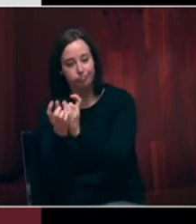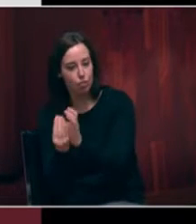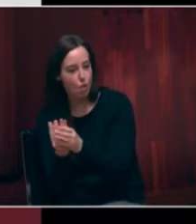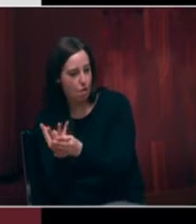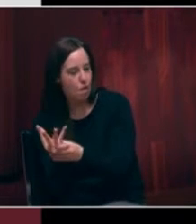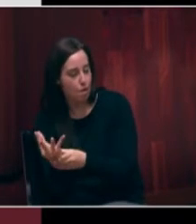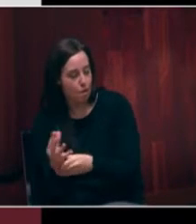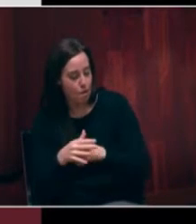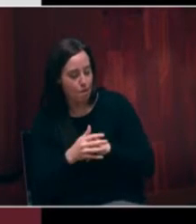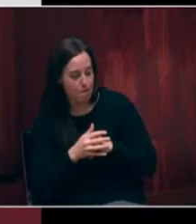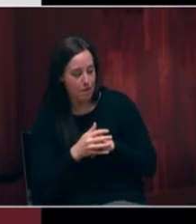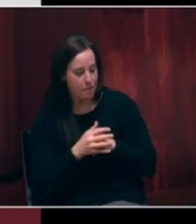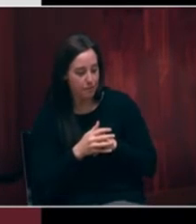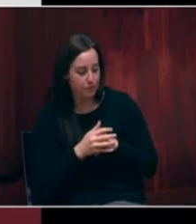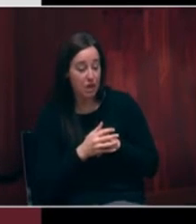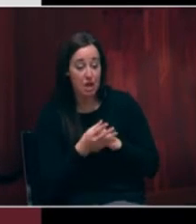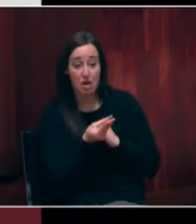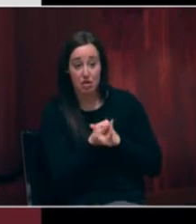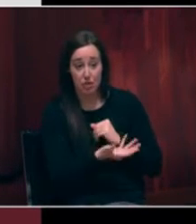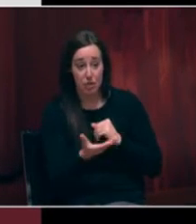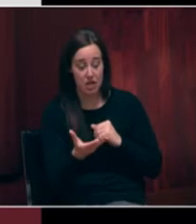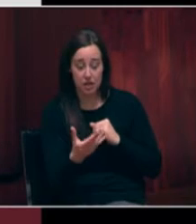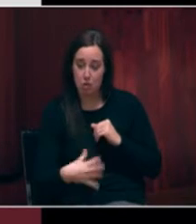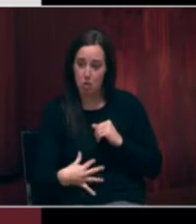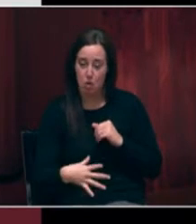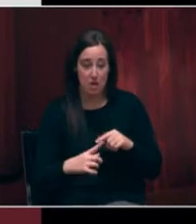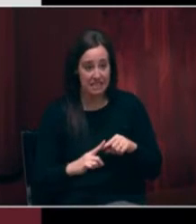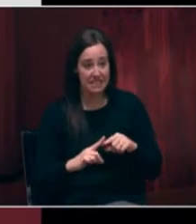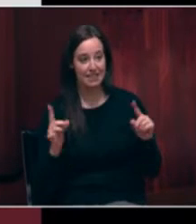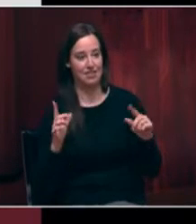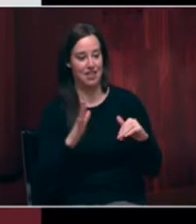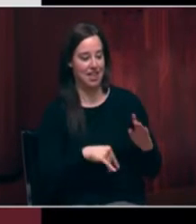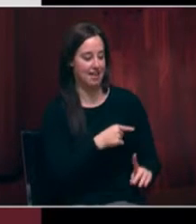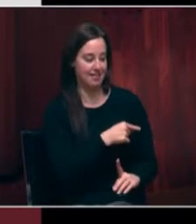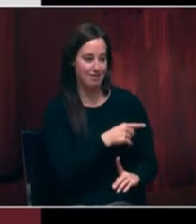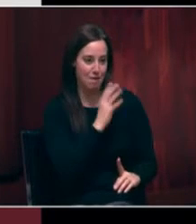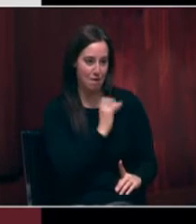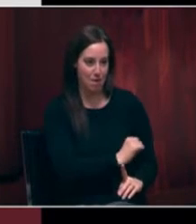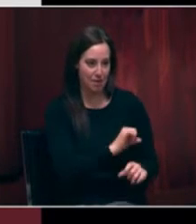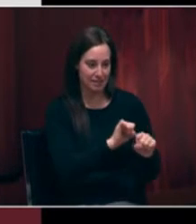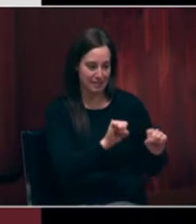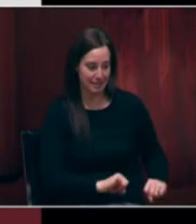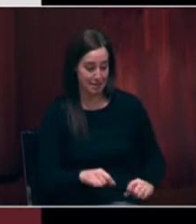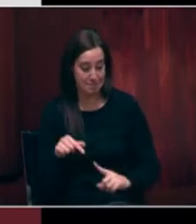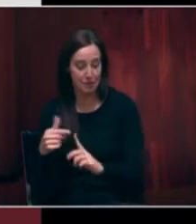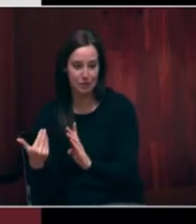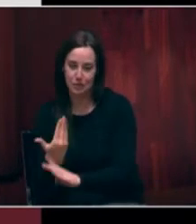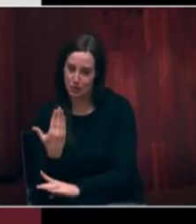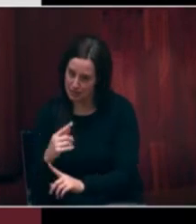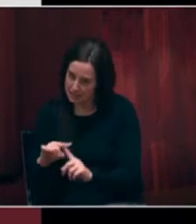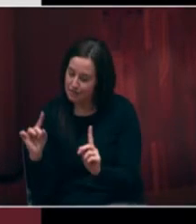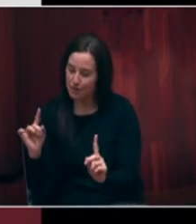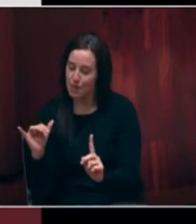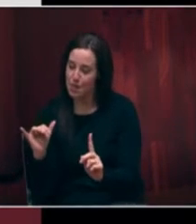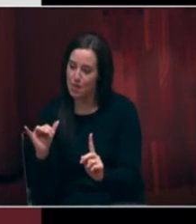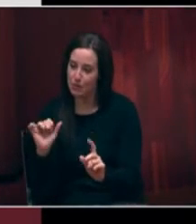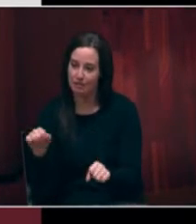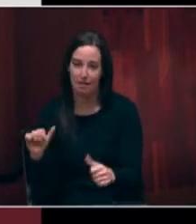things that are very, very different than the old system that can be challenging if you didn't read the memo we sent